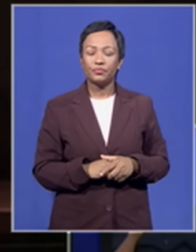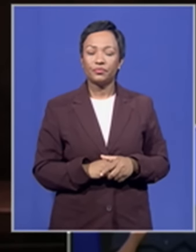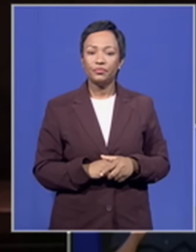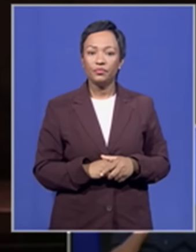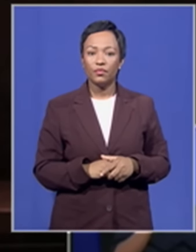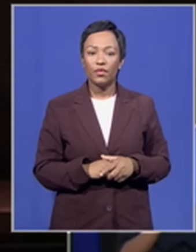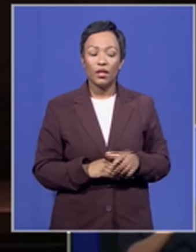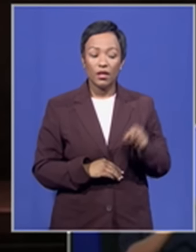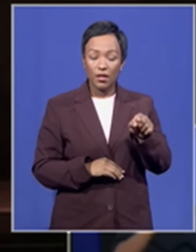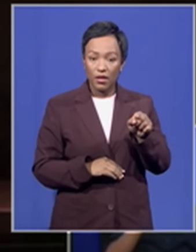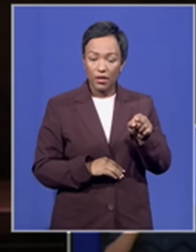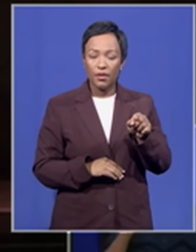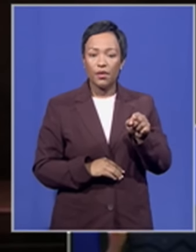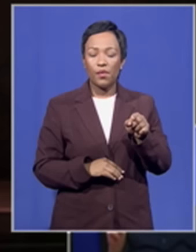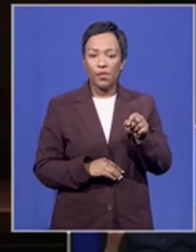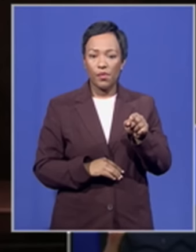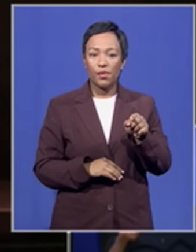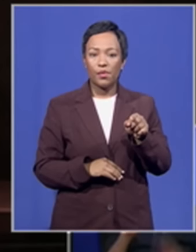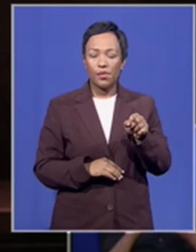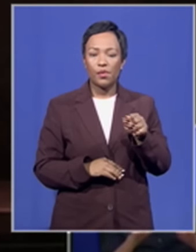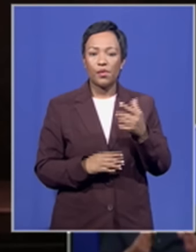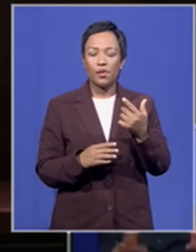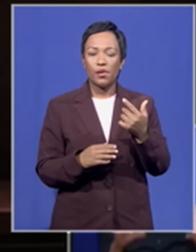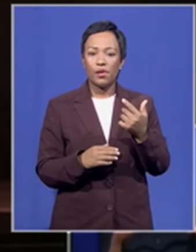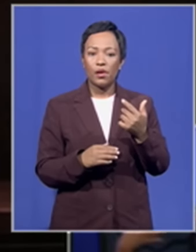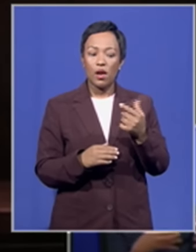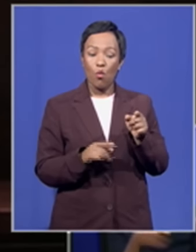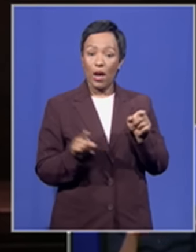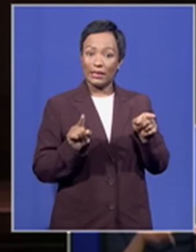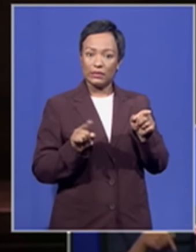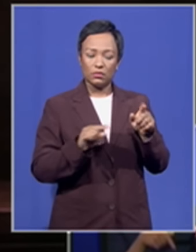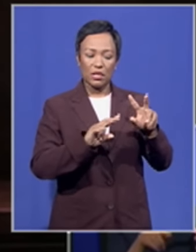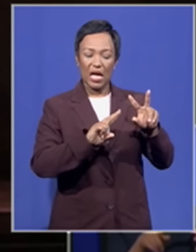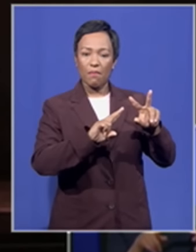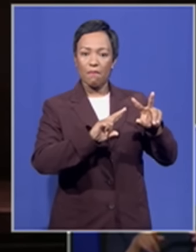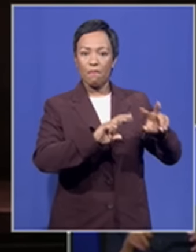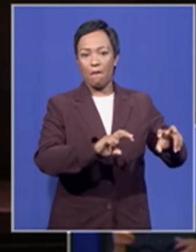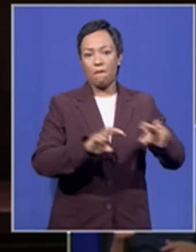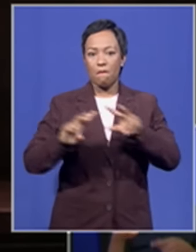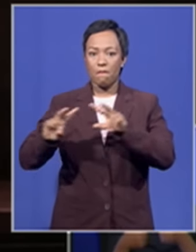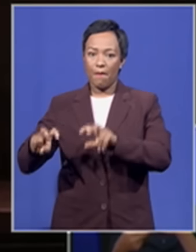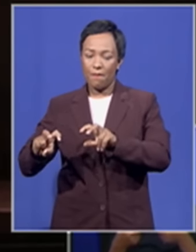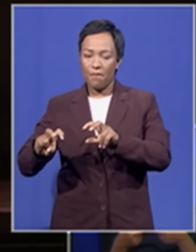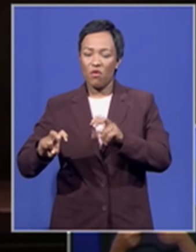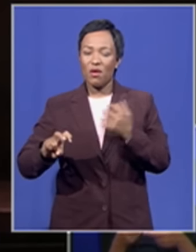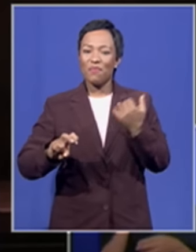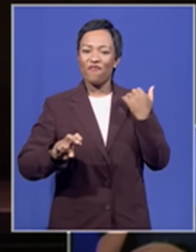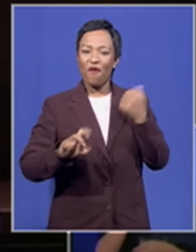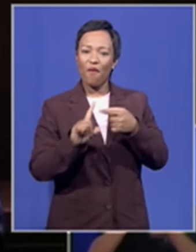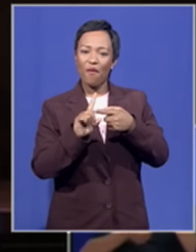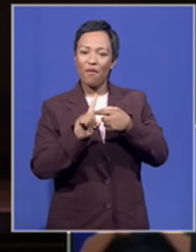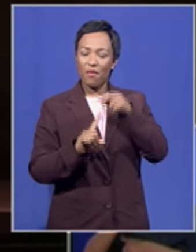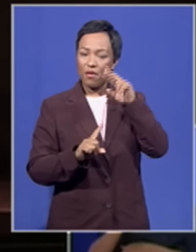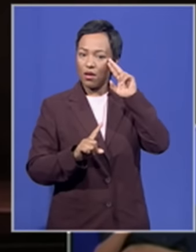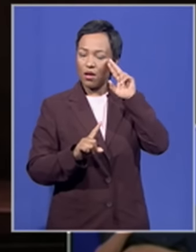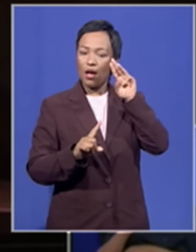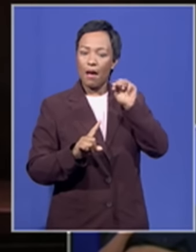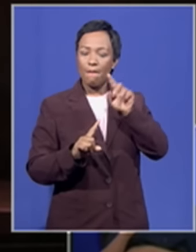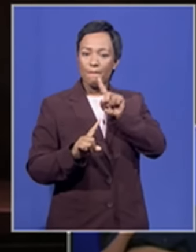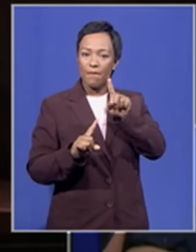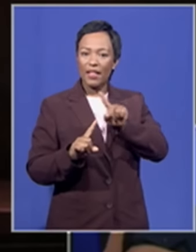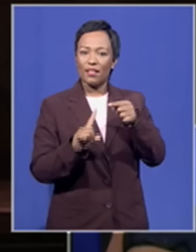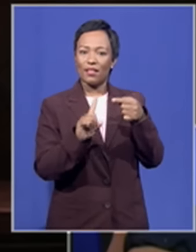committee investigating allegations by Lieutenant General Nhlanhla Mkhwanazi will shed more light on